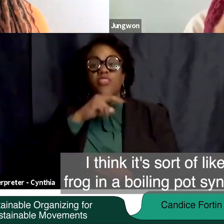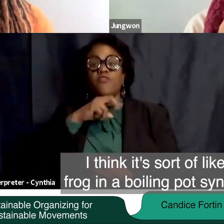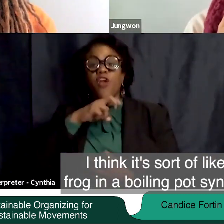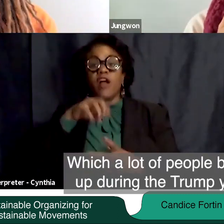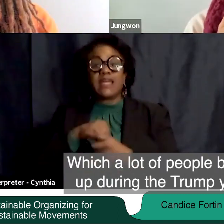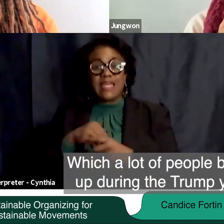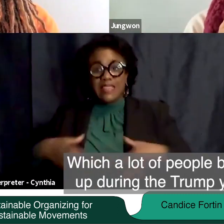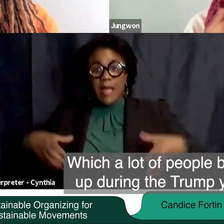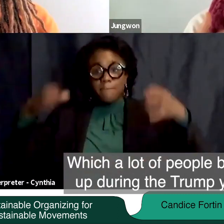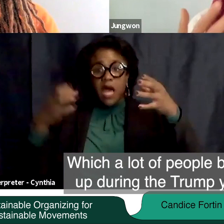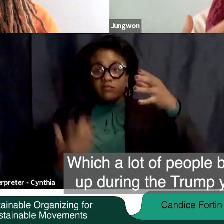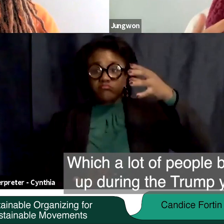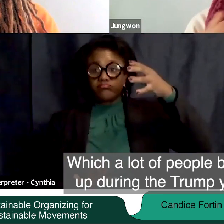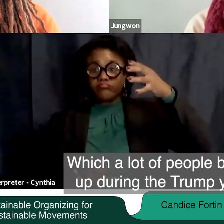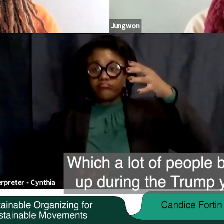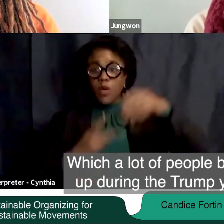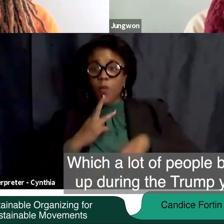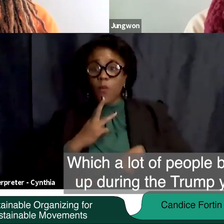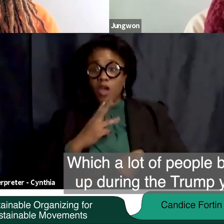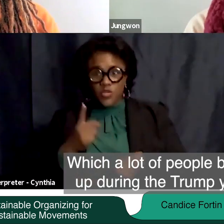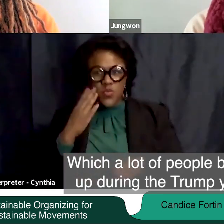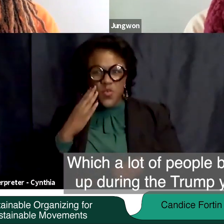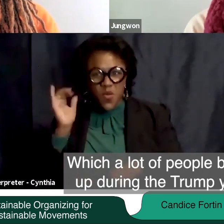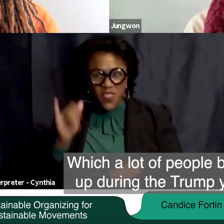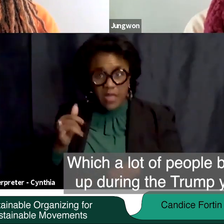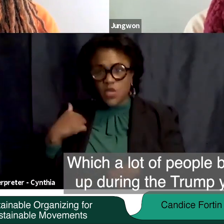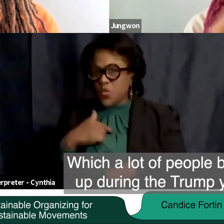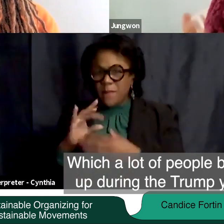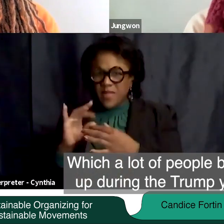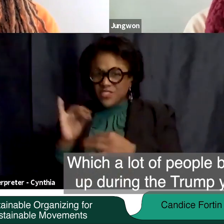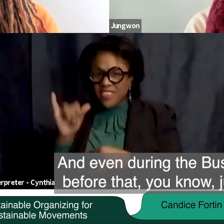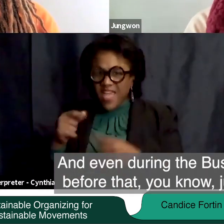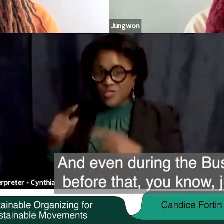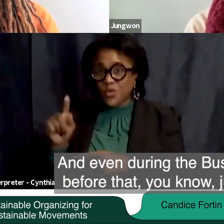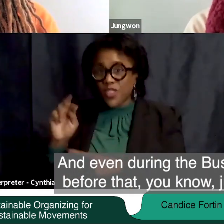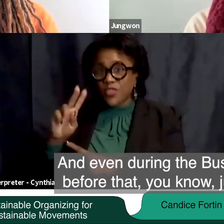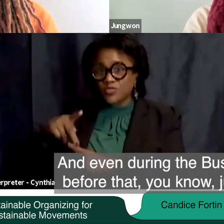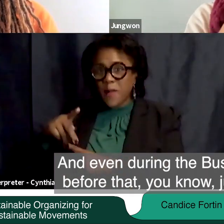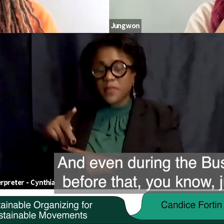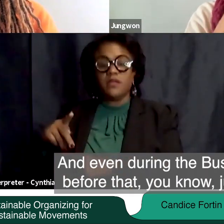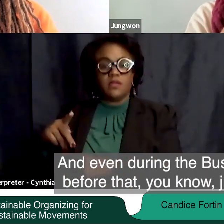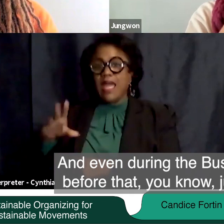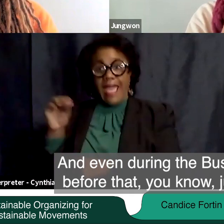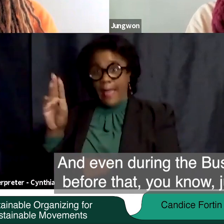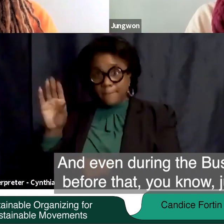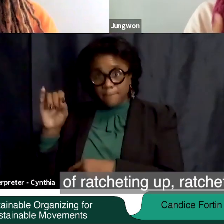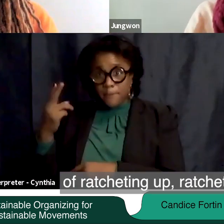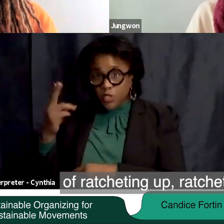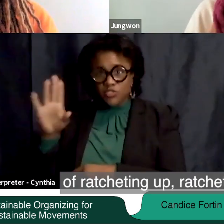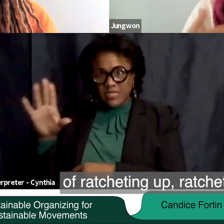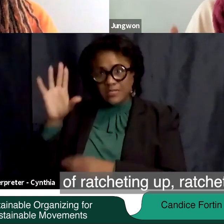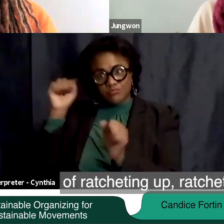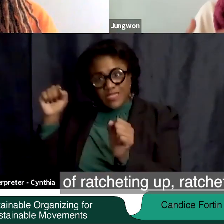pot syndrome, which a lot of people brought up during the Trump years and even during the Bush years before that, just sort